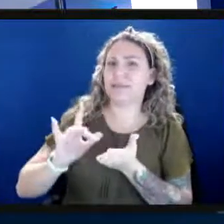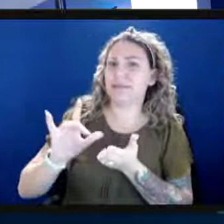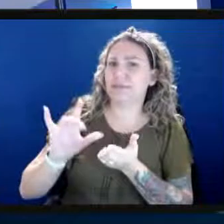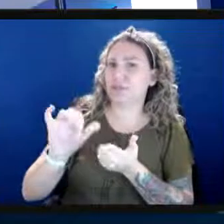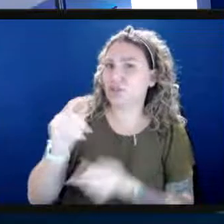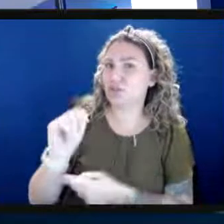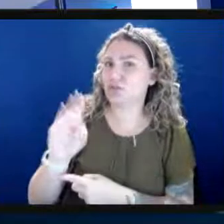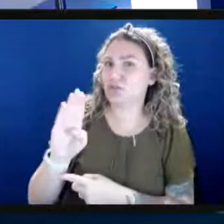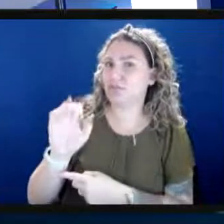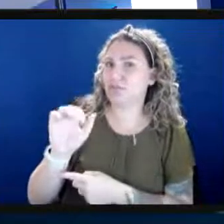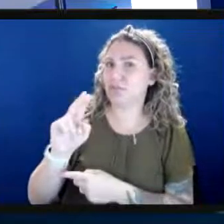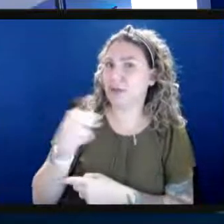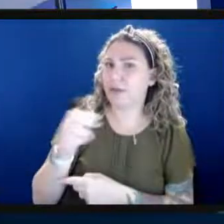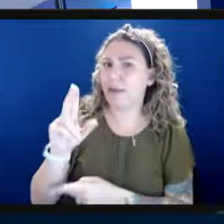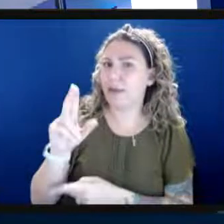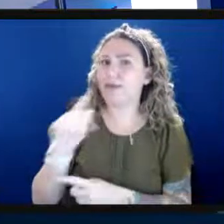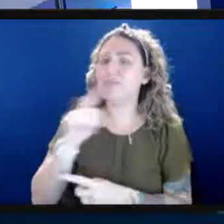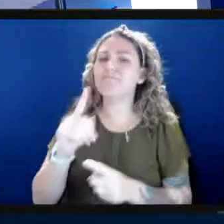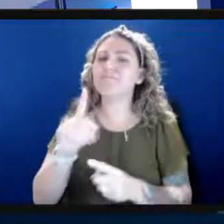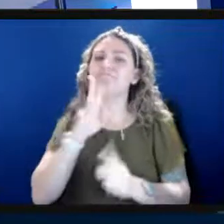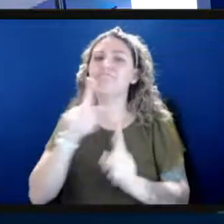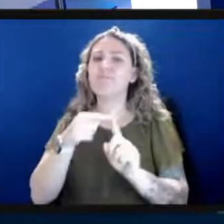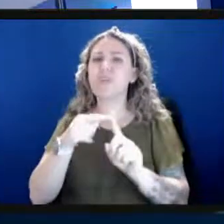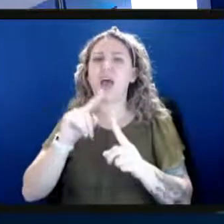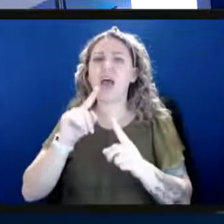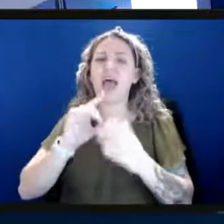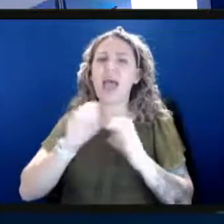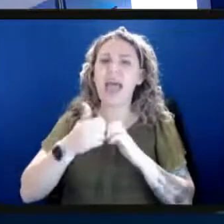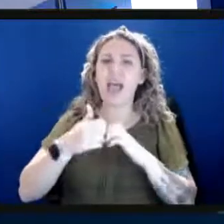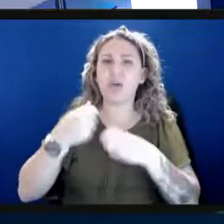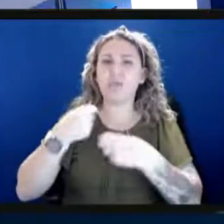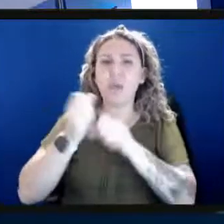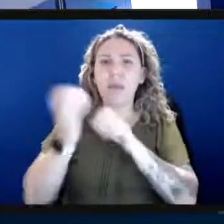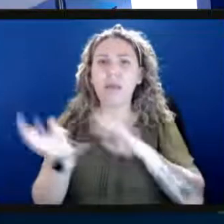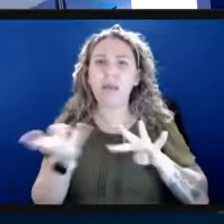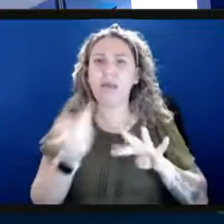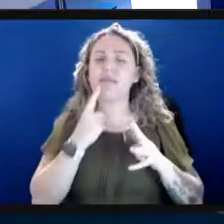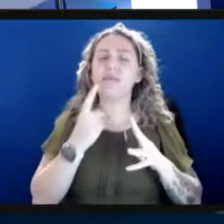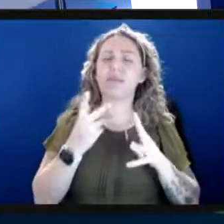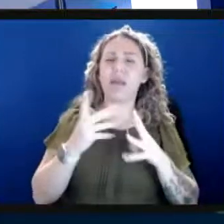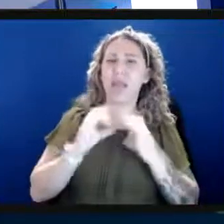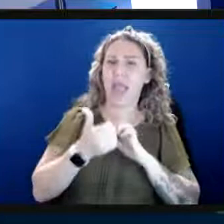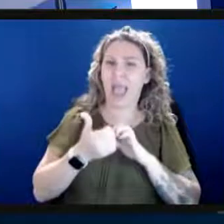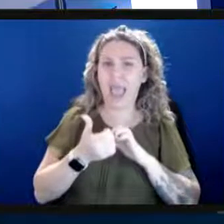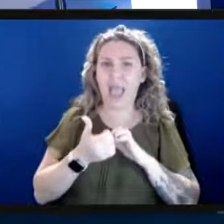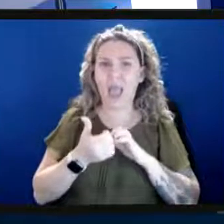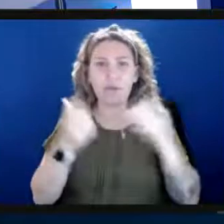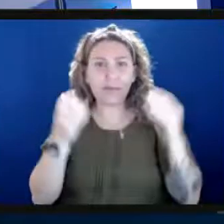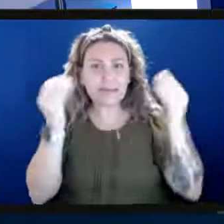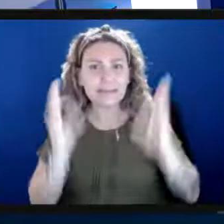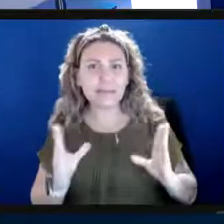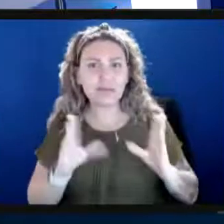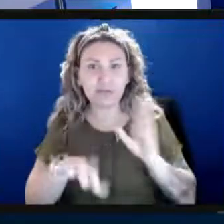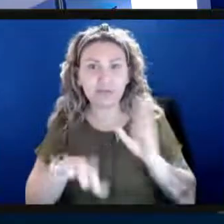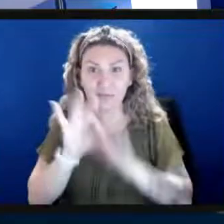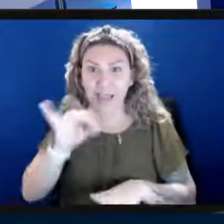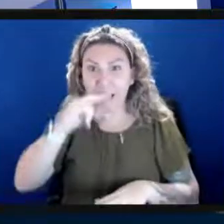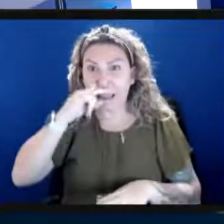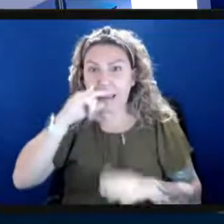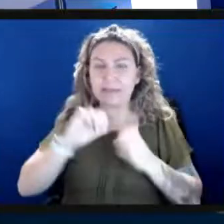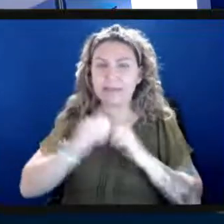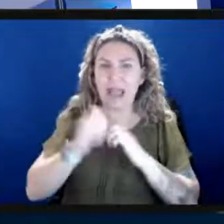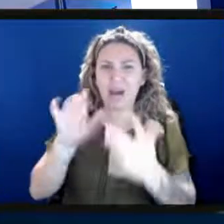being manufactured, but I think Mike wants to know, how are these dealers actually finding the kids and how are they making